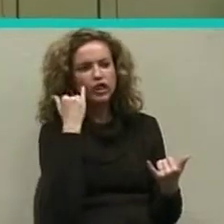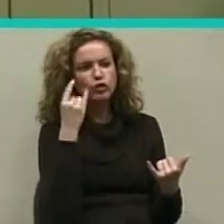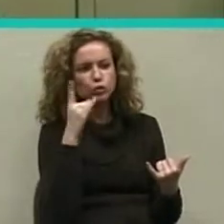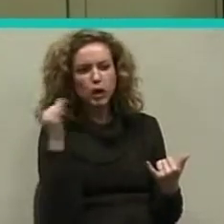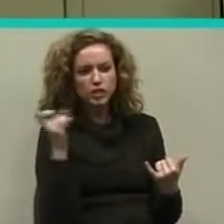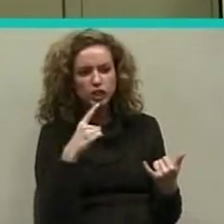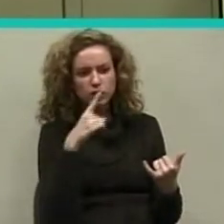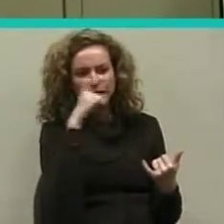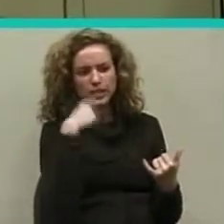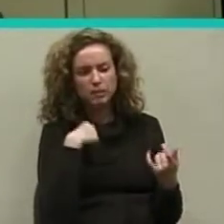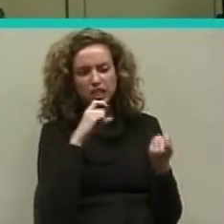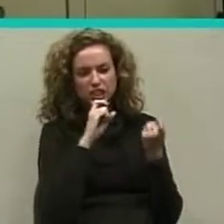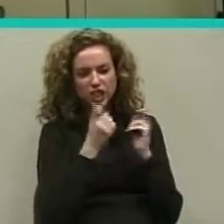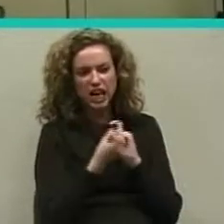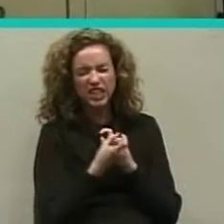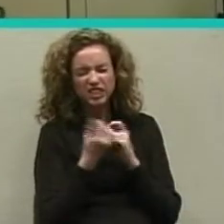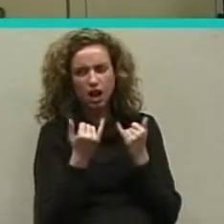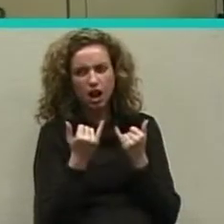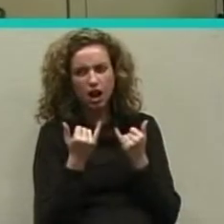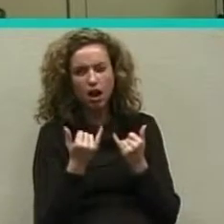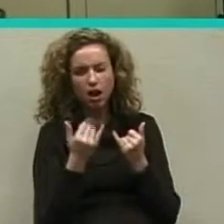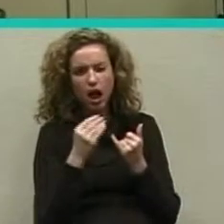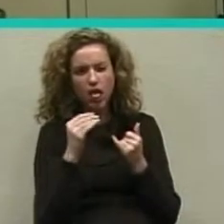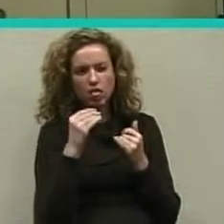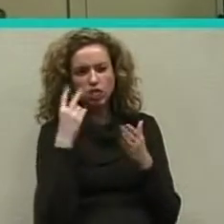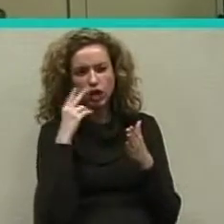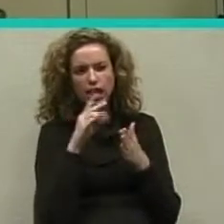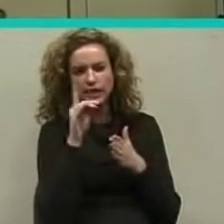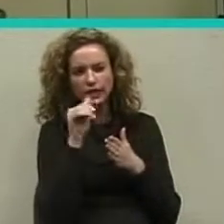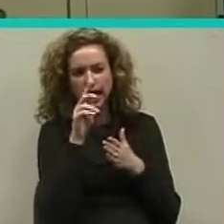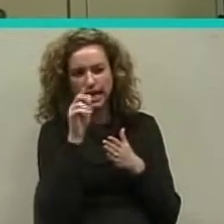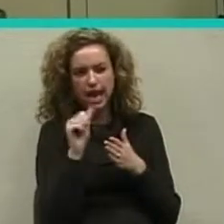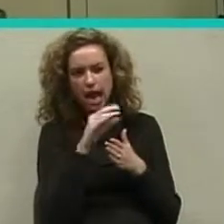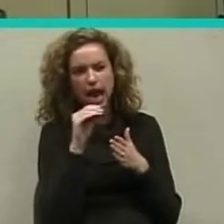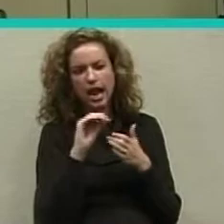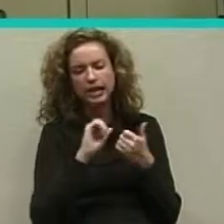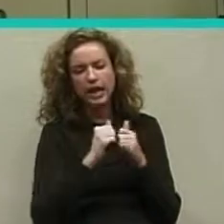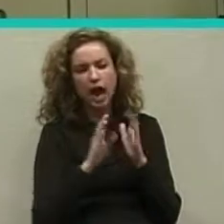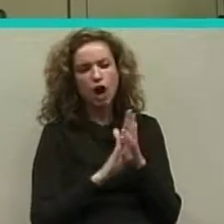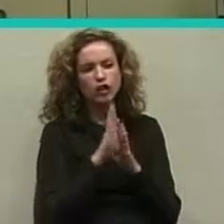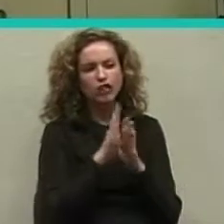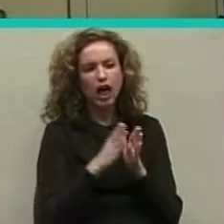bit, talk a little bit about some data, then we're going to look at some data, and we're going to try to think about how to actually develop a plan.